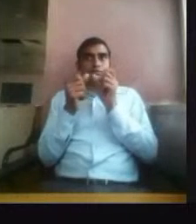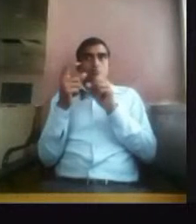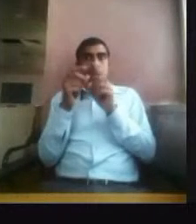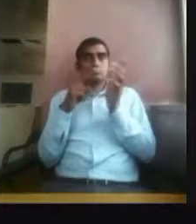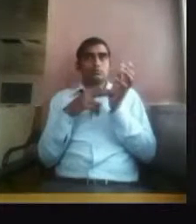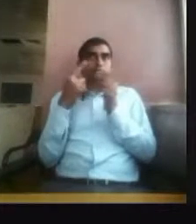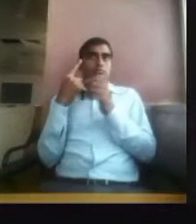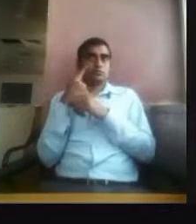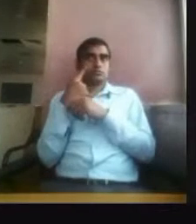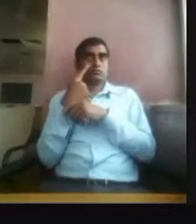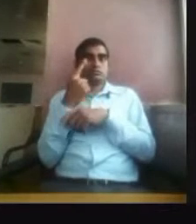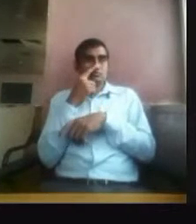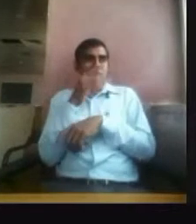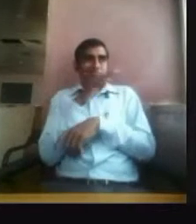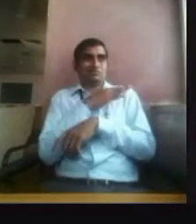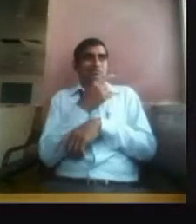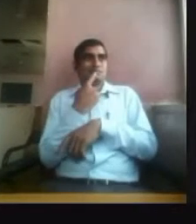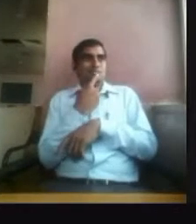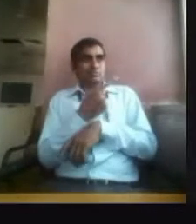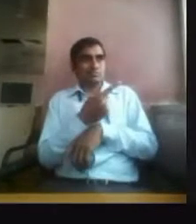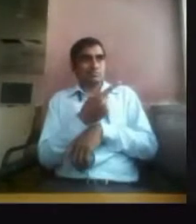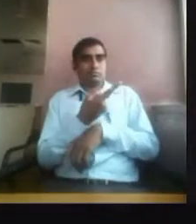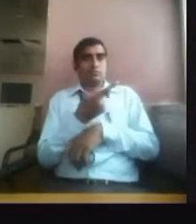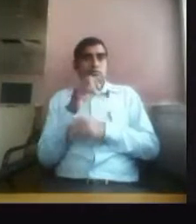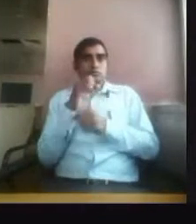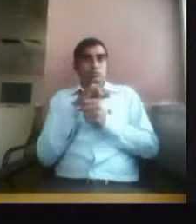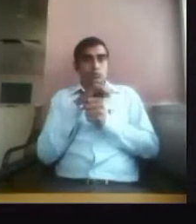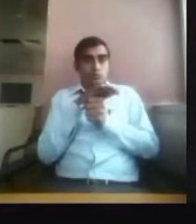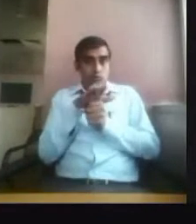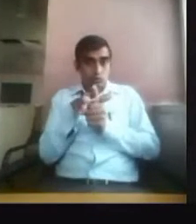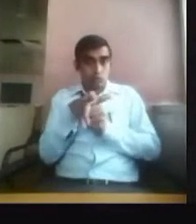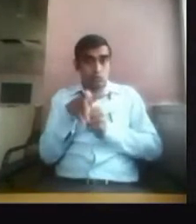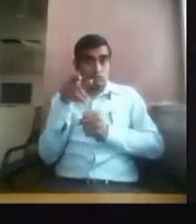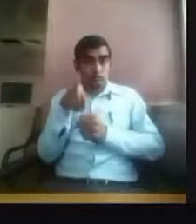So what is Pramodini Didi was saying was